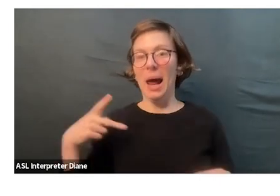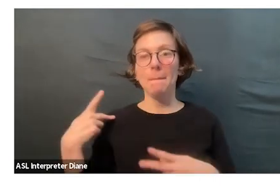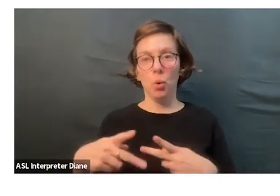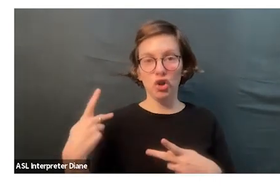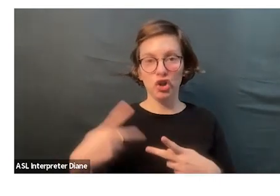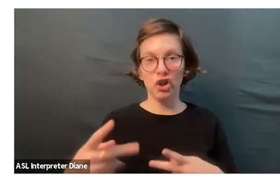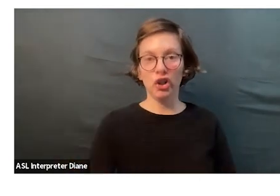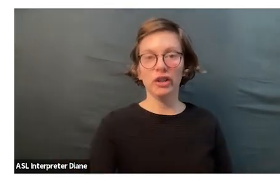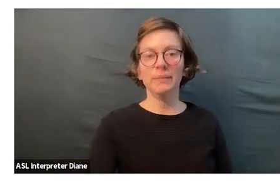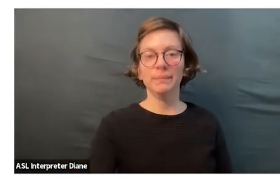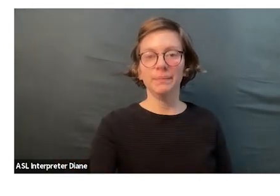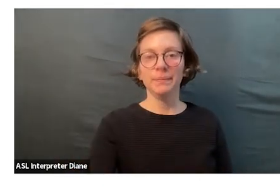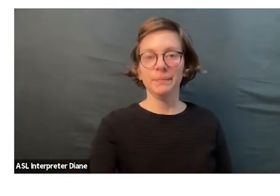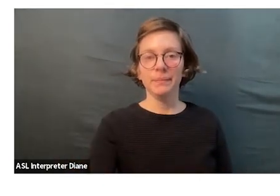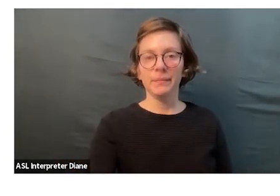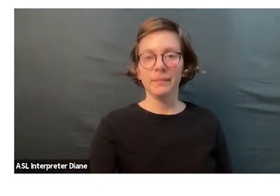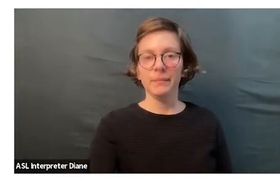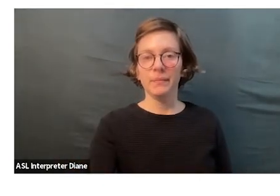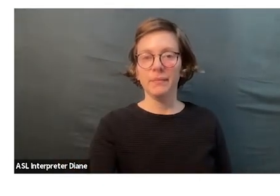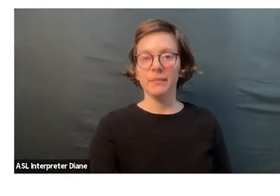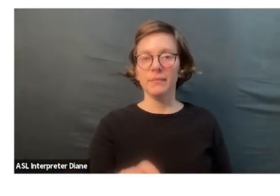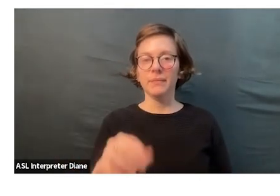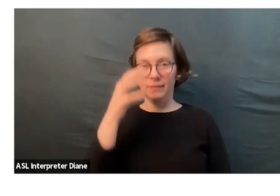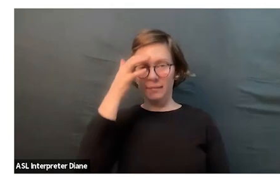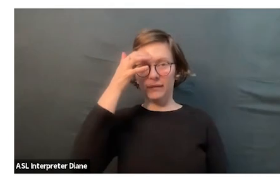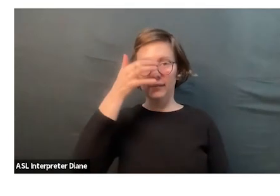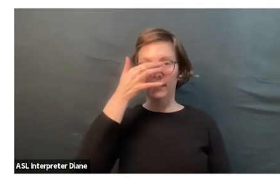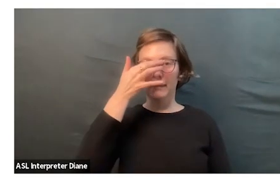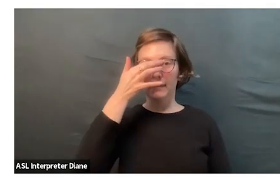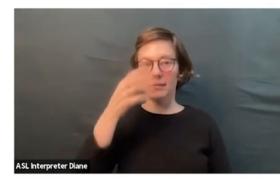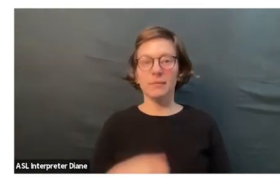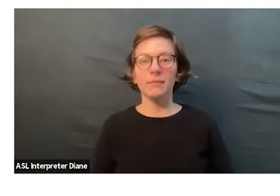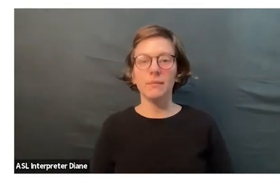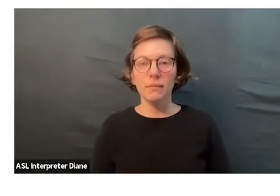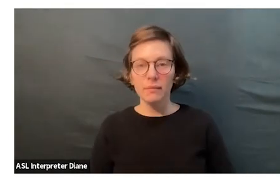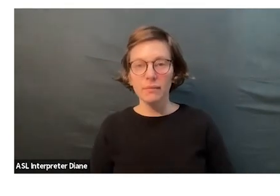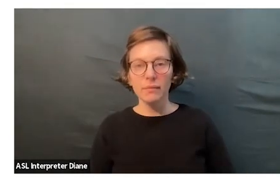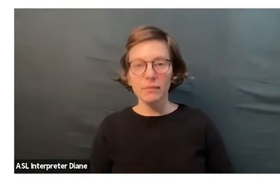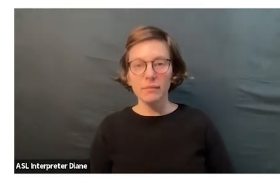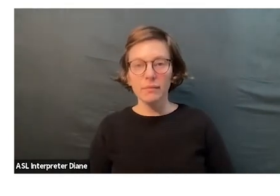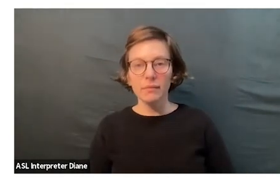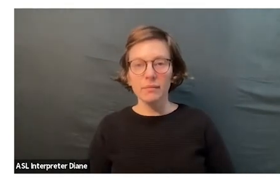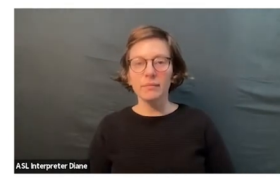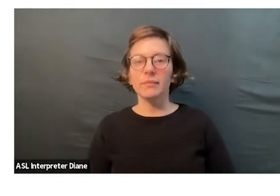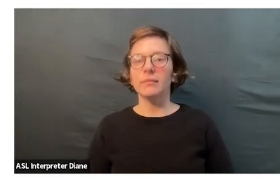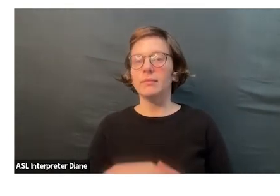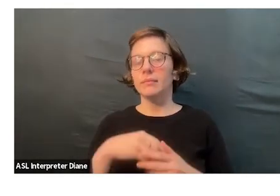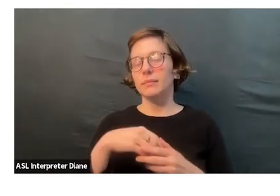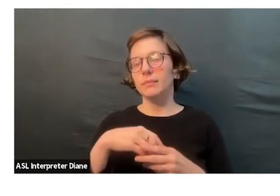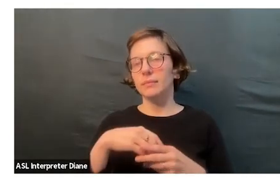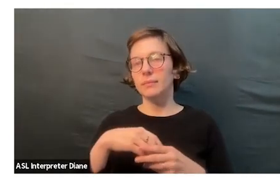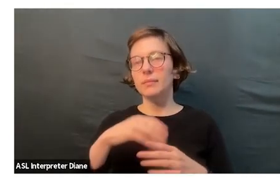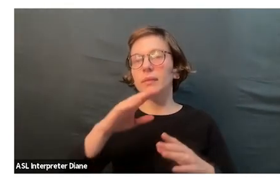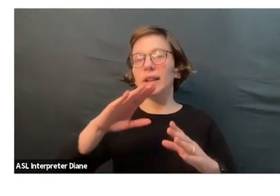his successors, kingdoms, dukedoms, counties, principalities, dominions, possessions, and goods, and to convert them to his and